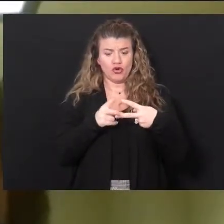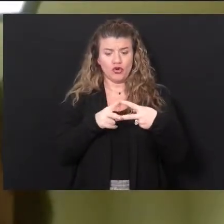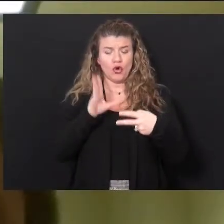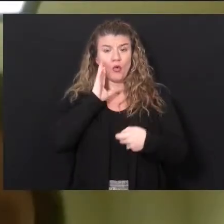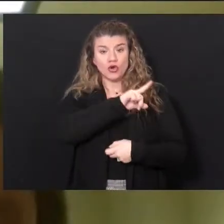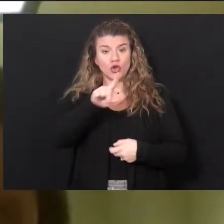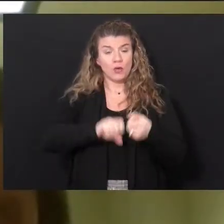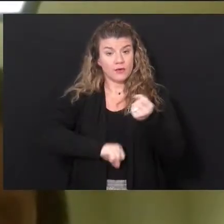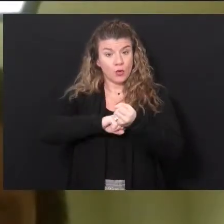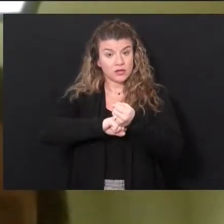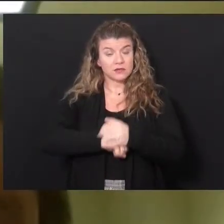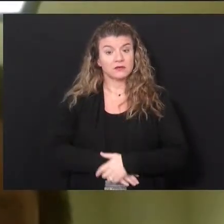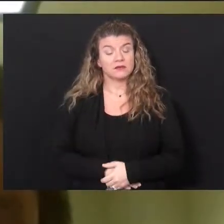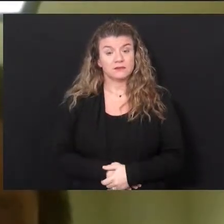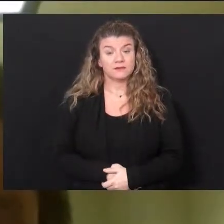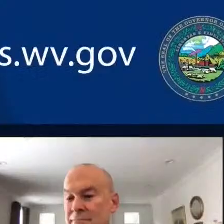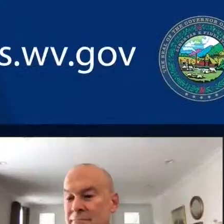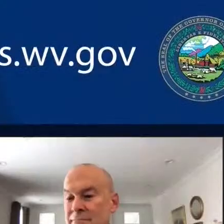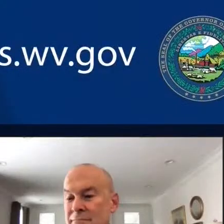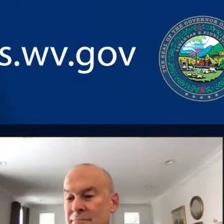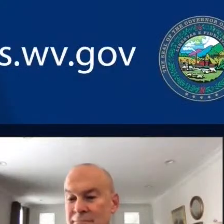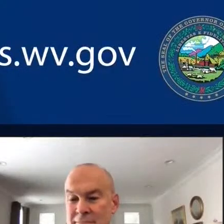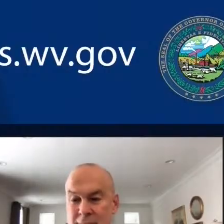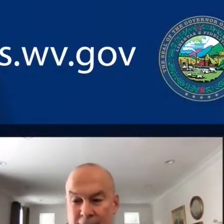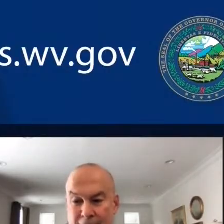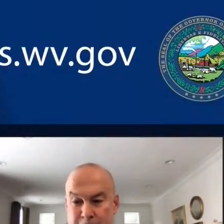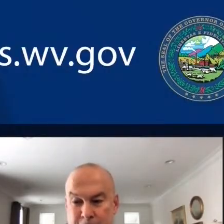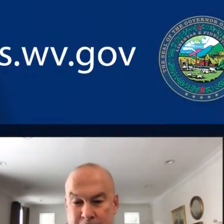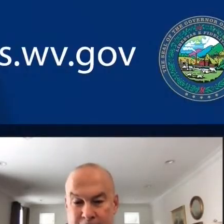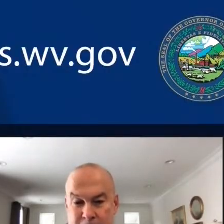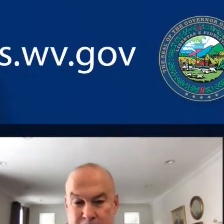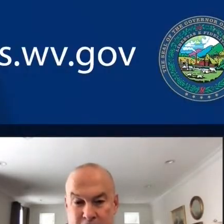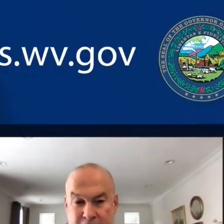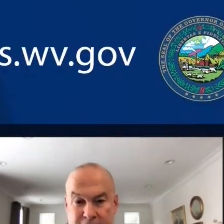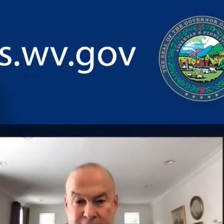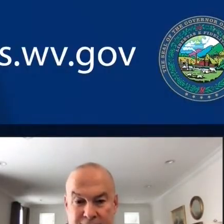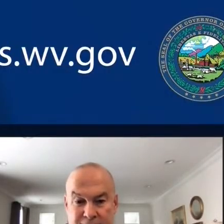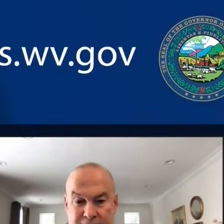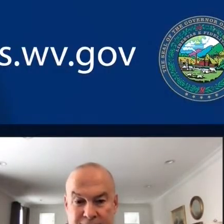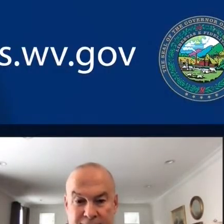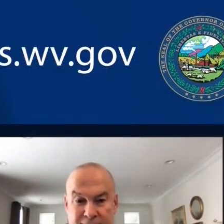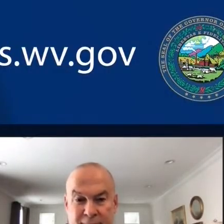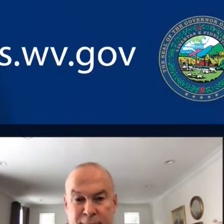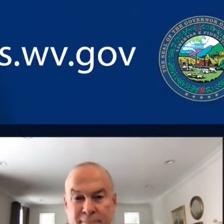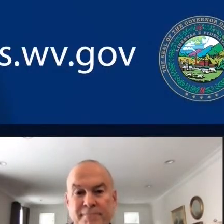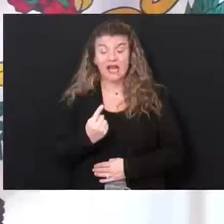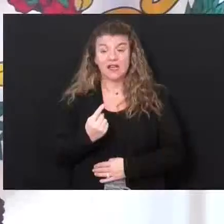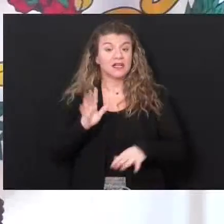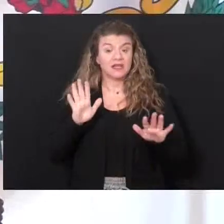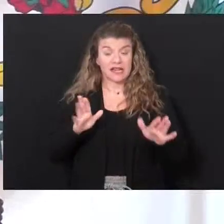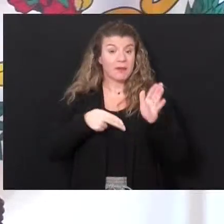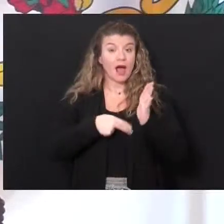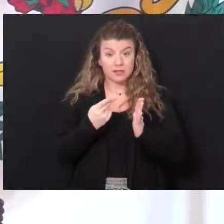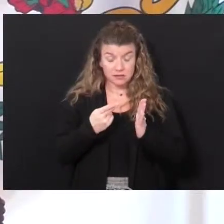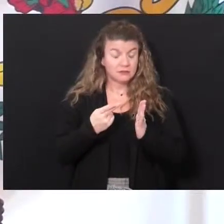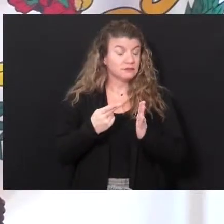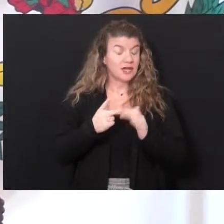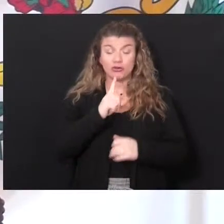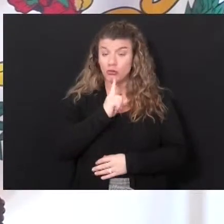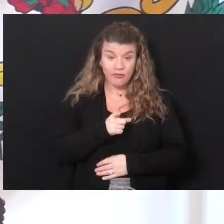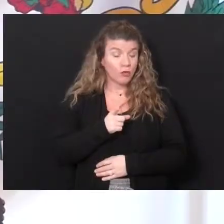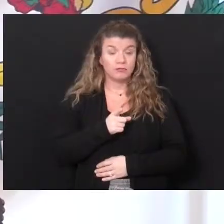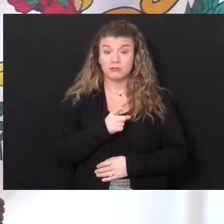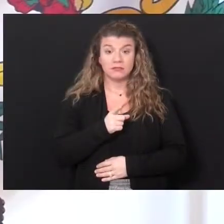endorse? Well, Phil, I would say, let's be perfectly honest and perfectly